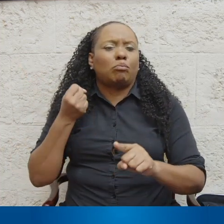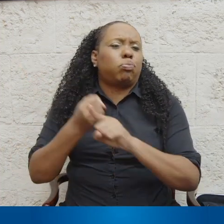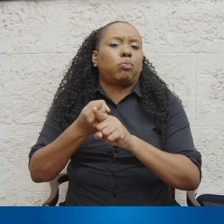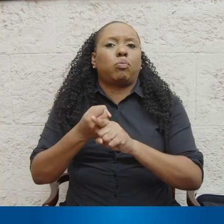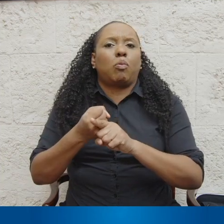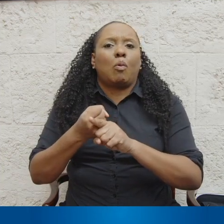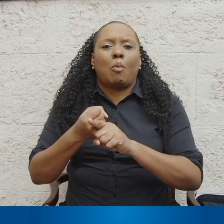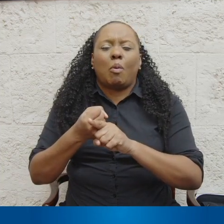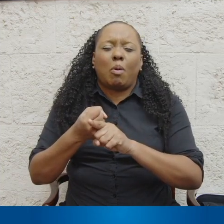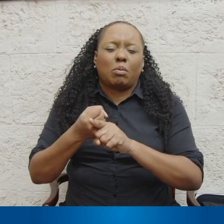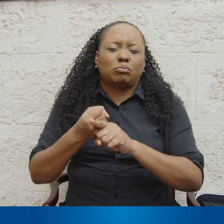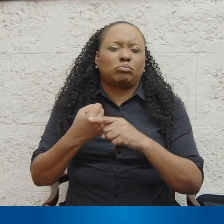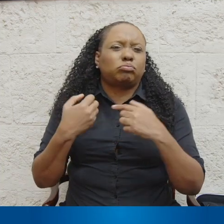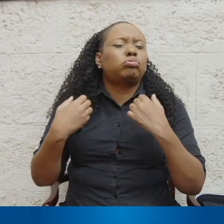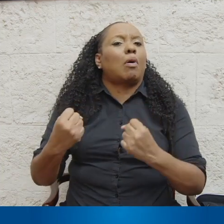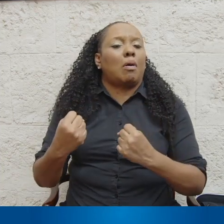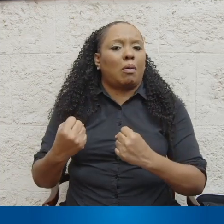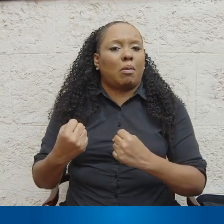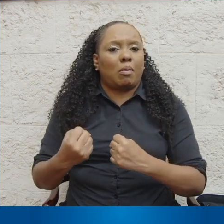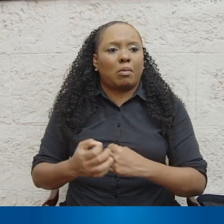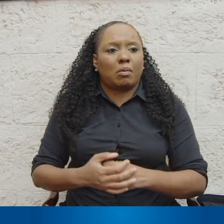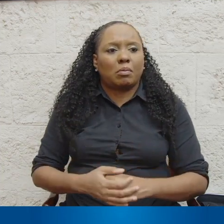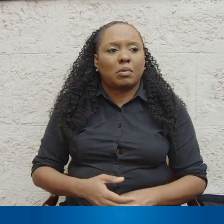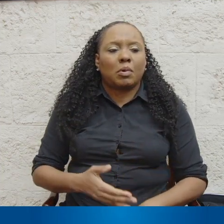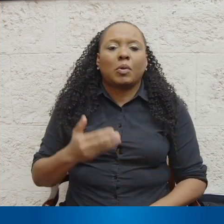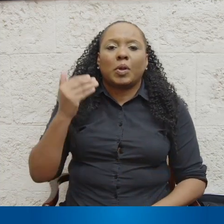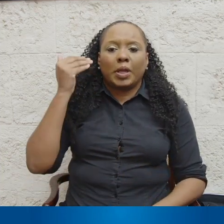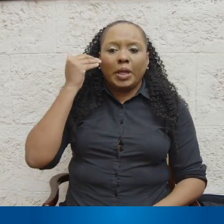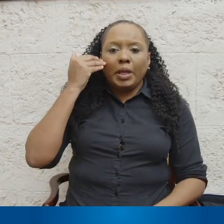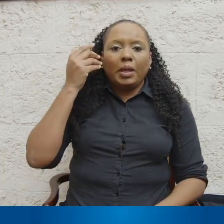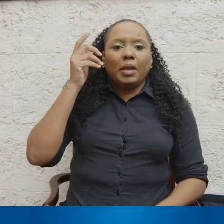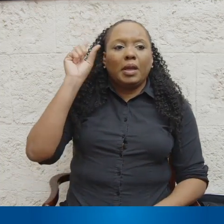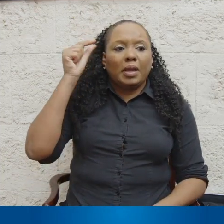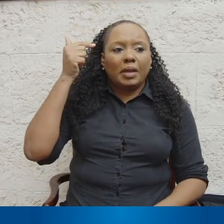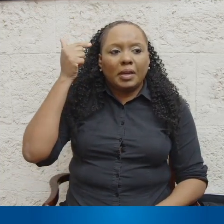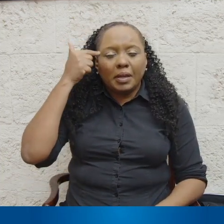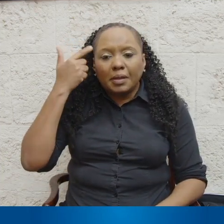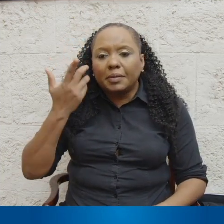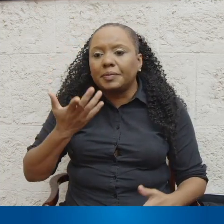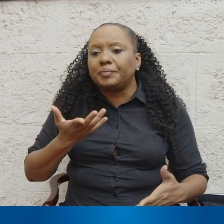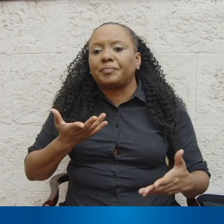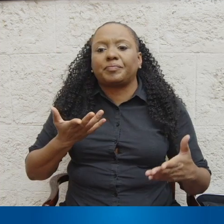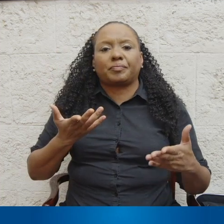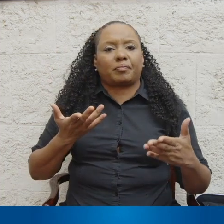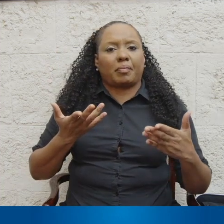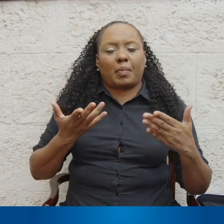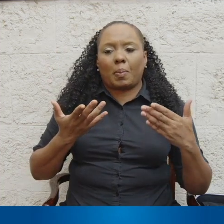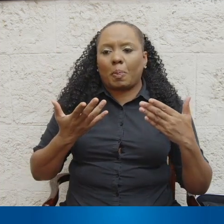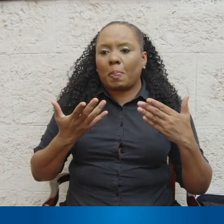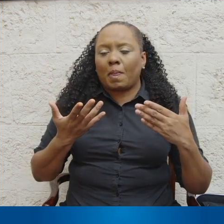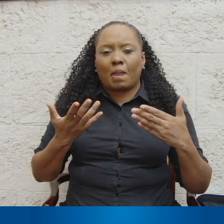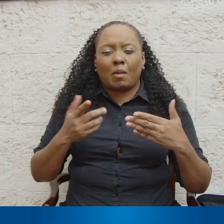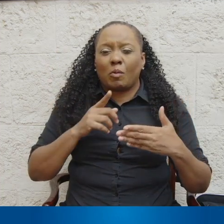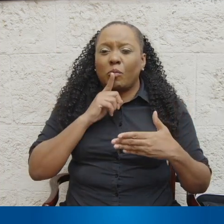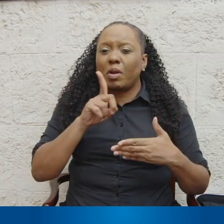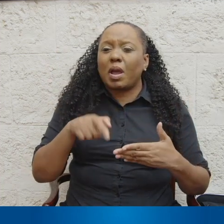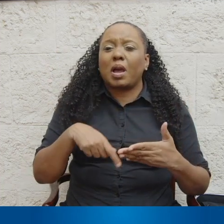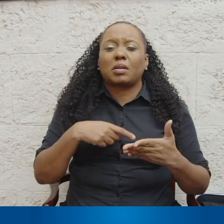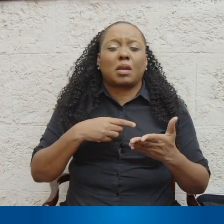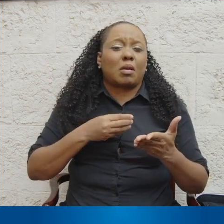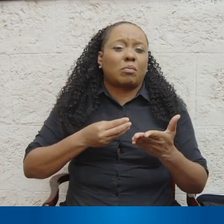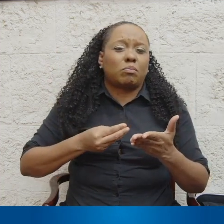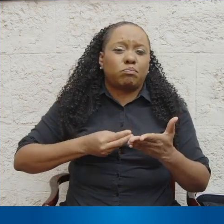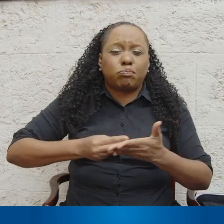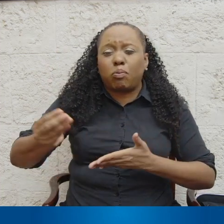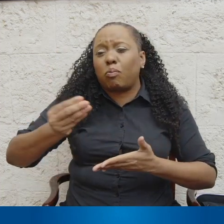We all know the cost to the government of dealing with the effects of Elsa with the roofs. We know